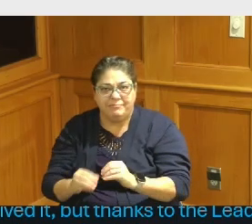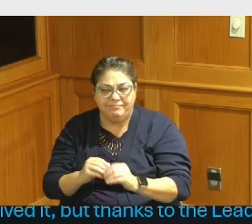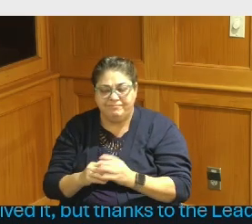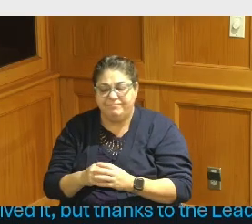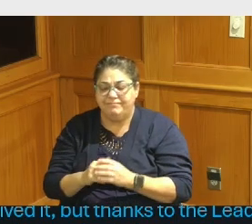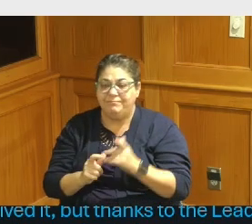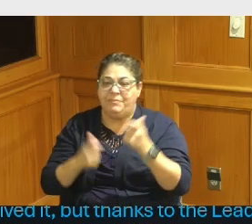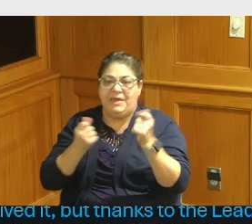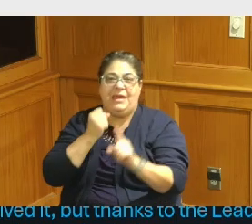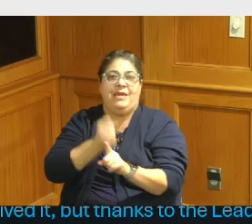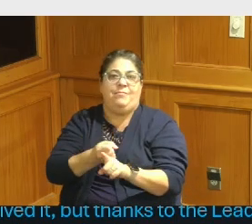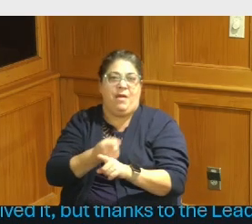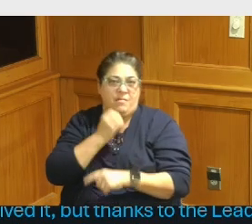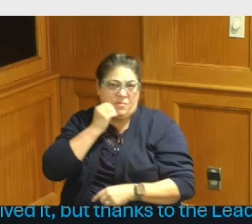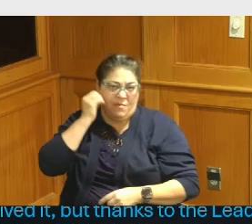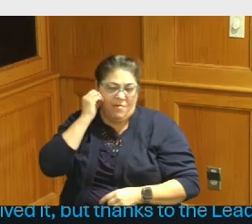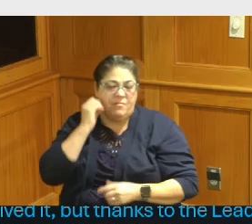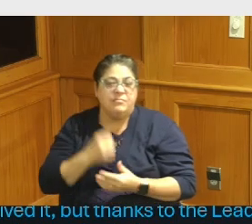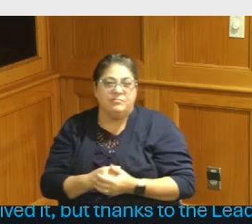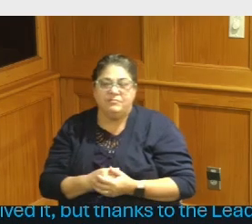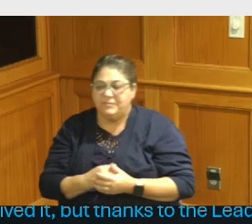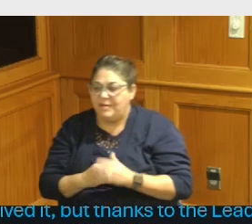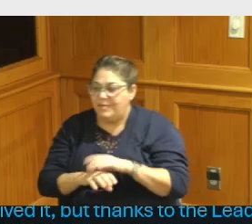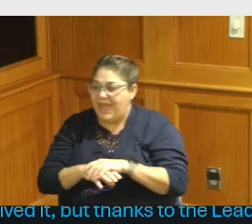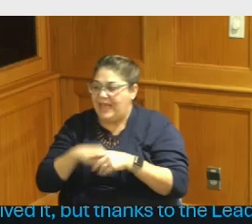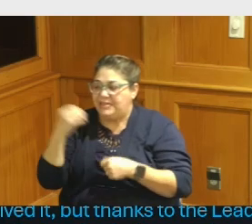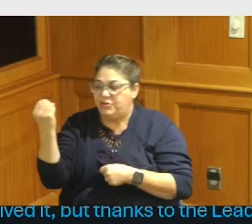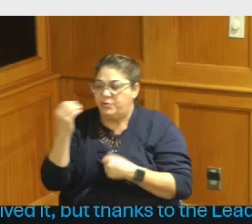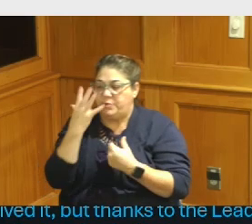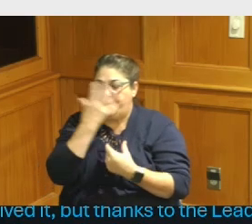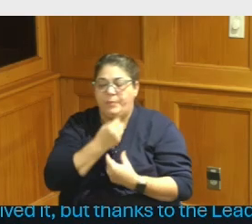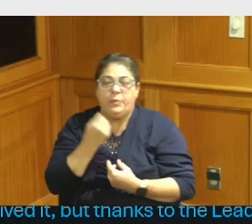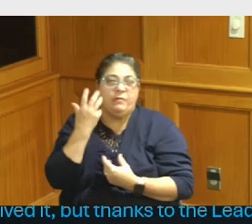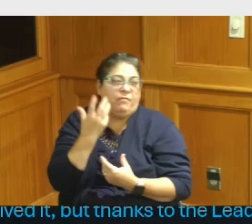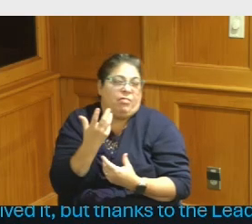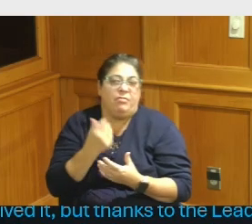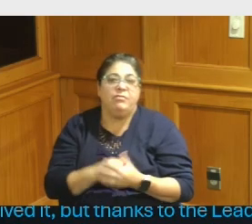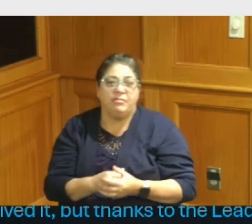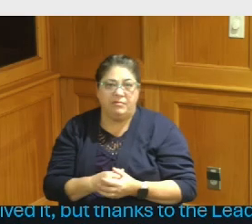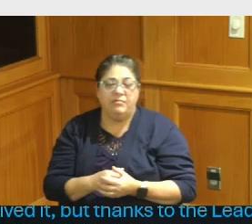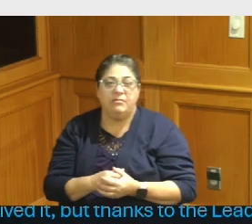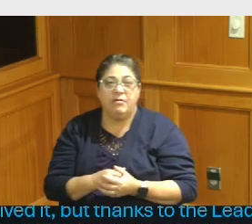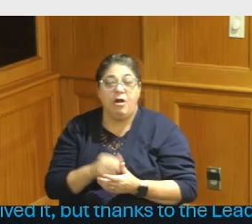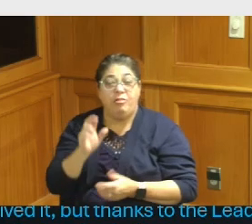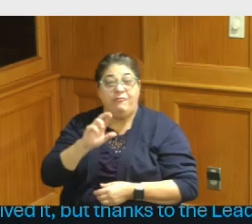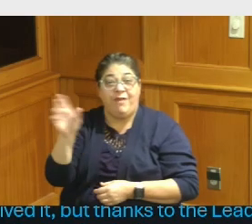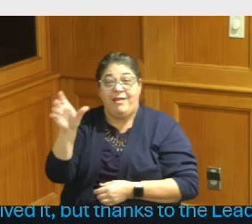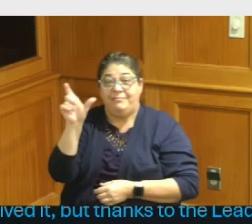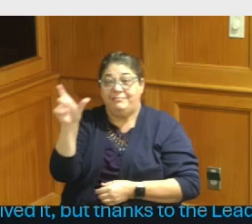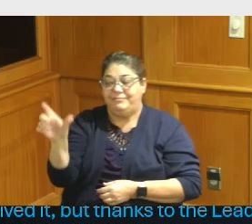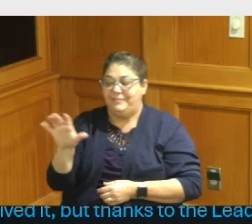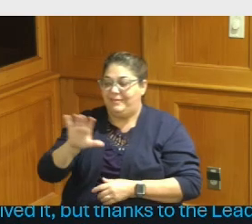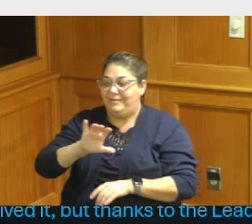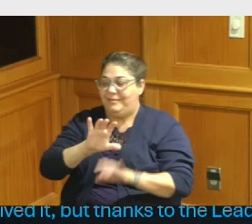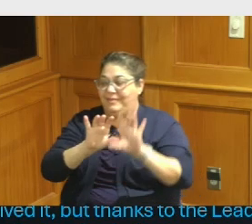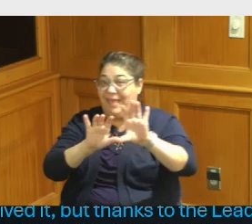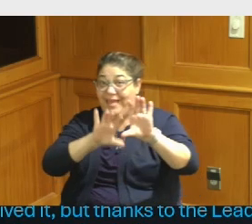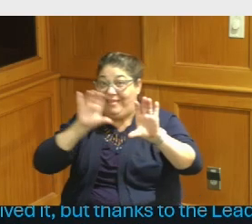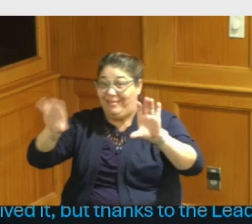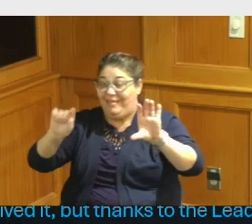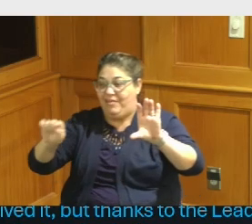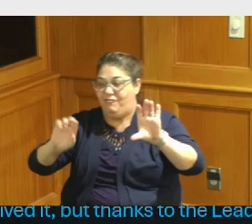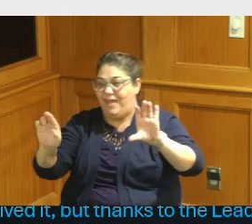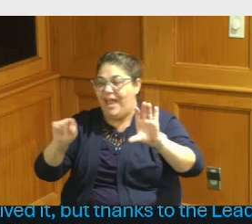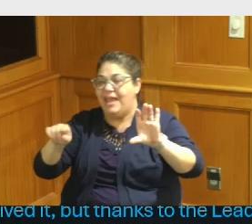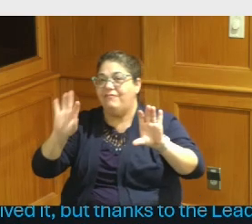on our home, as you can see from the exterior shot. It really looks beautiful. The home on the right is a great story too. One of our